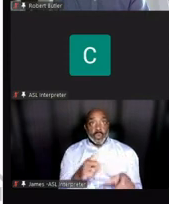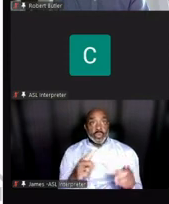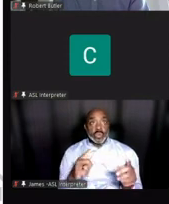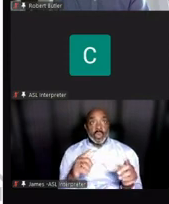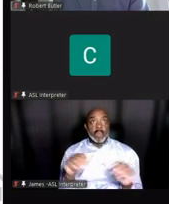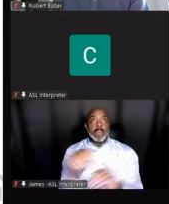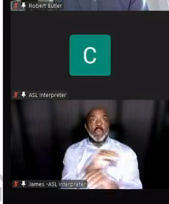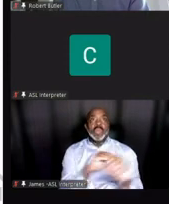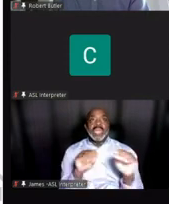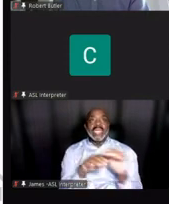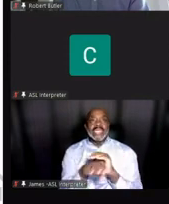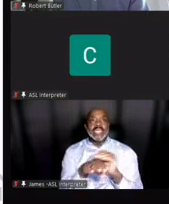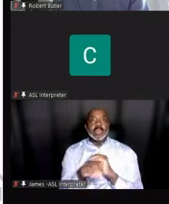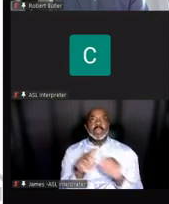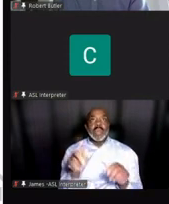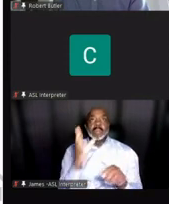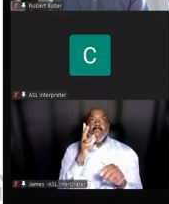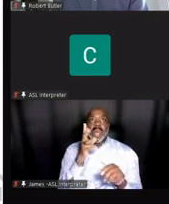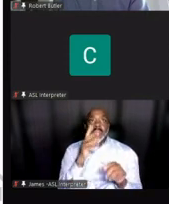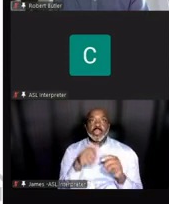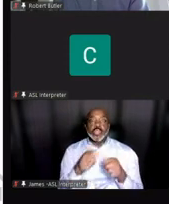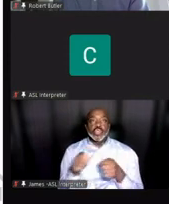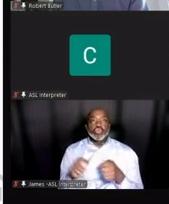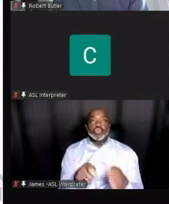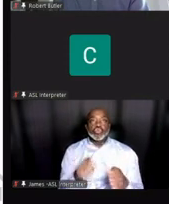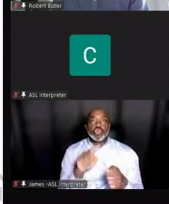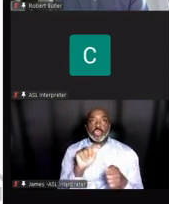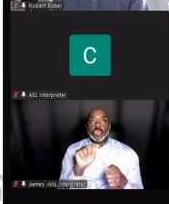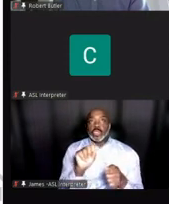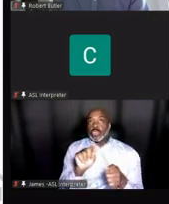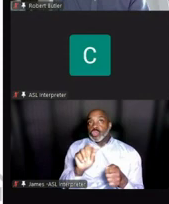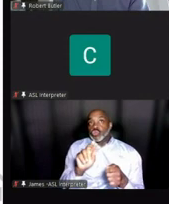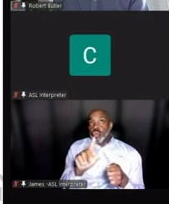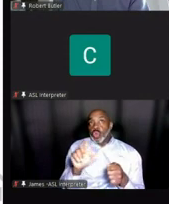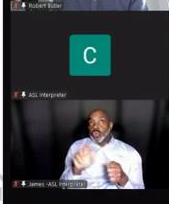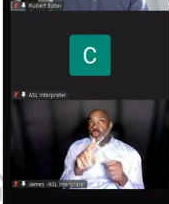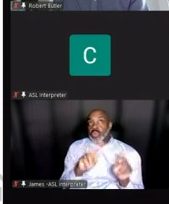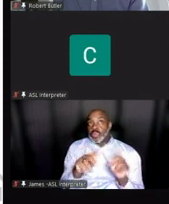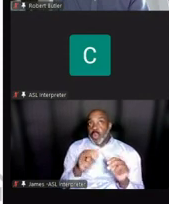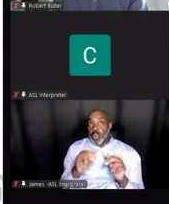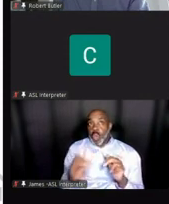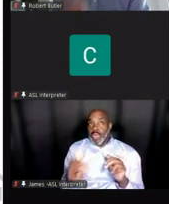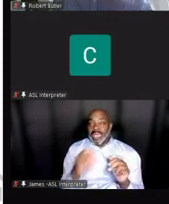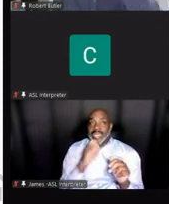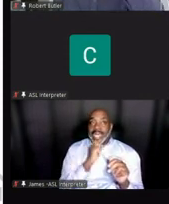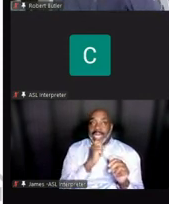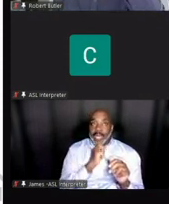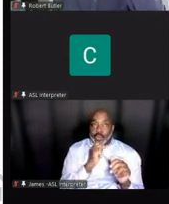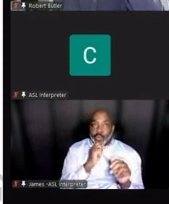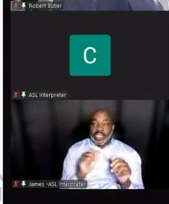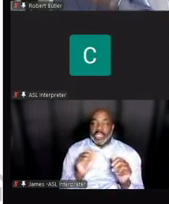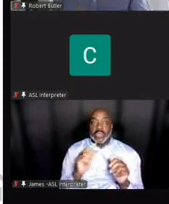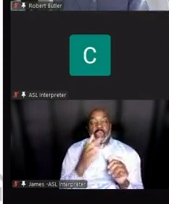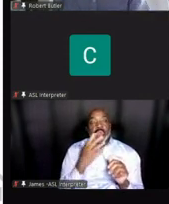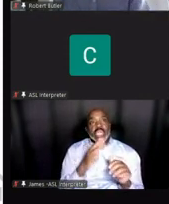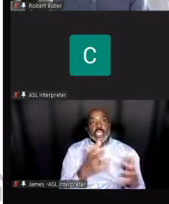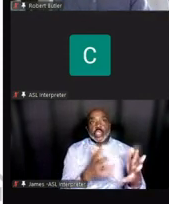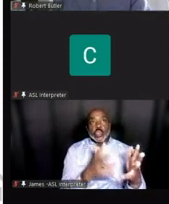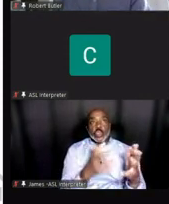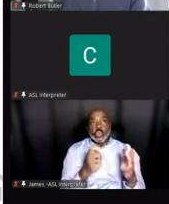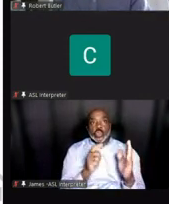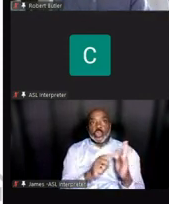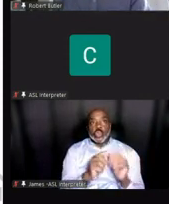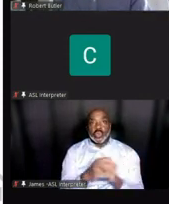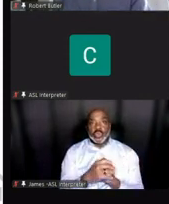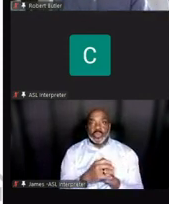mobility accessible, but moms with strollers, people that need to walk, elderly, folks that need more time. So just thank you and kudos to you for really I good work.